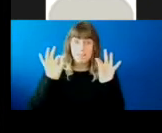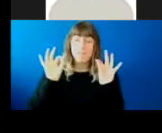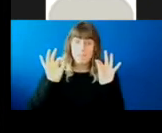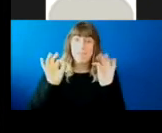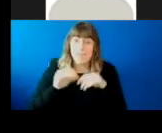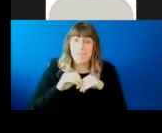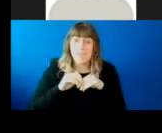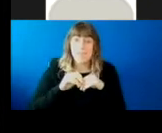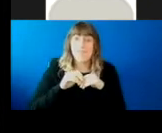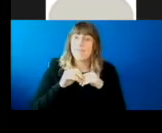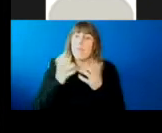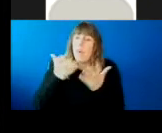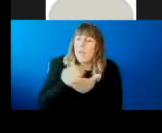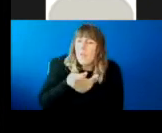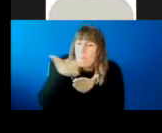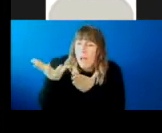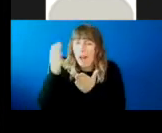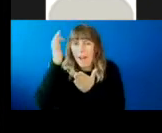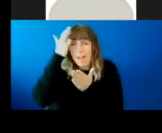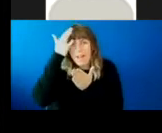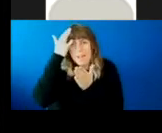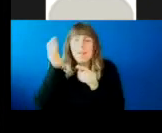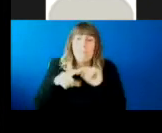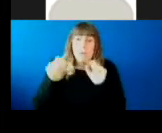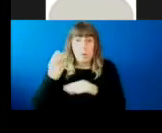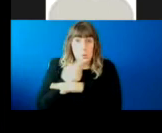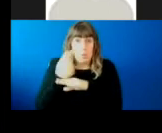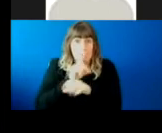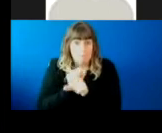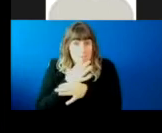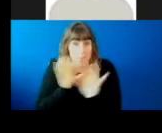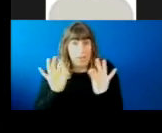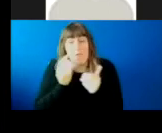They want you to buy them, but you can use them for quite a while without paying anything.